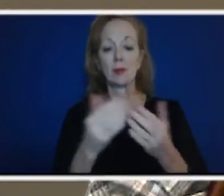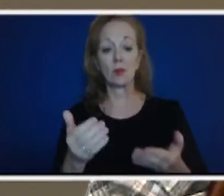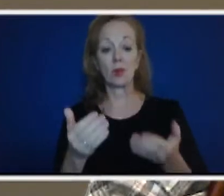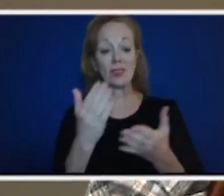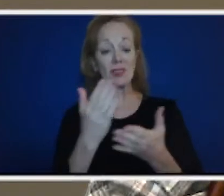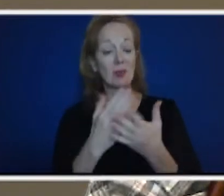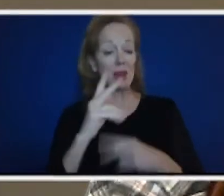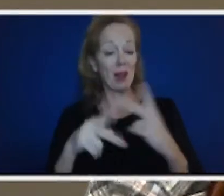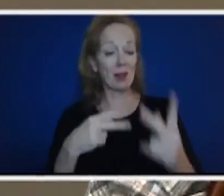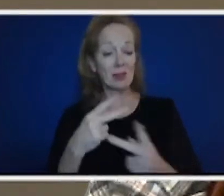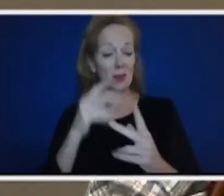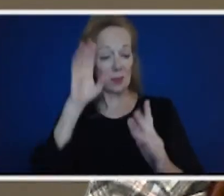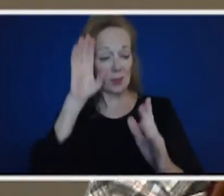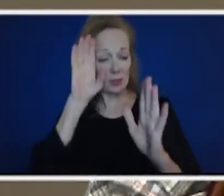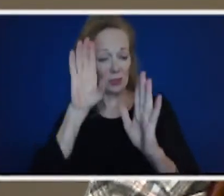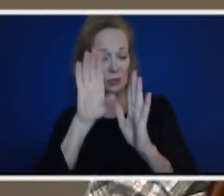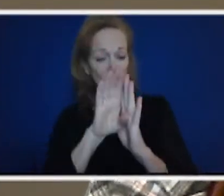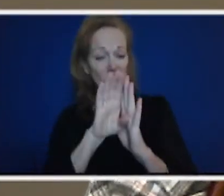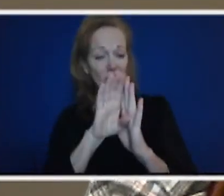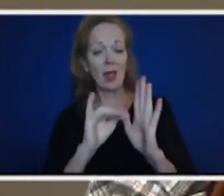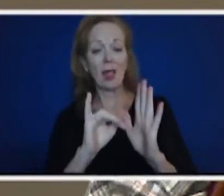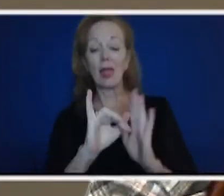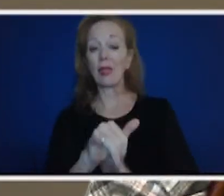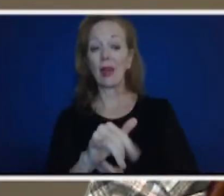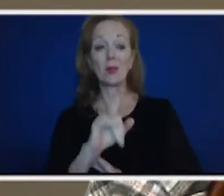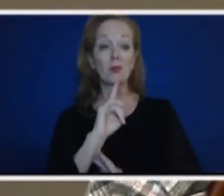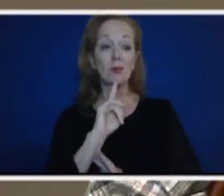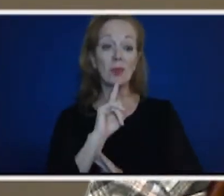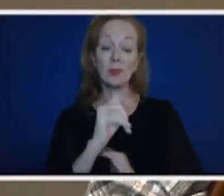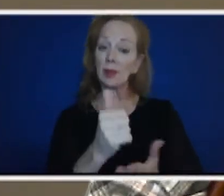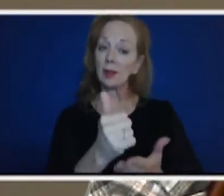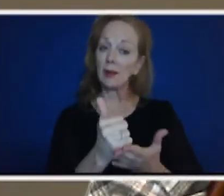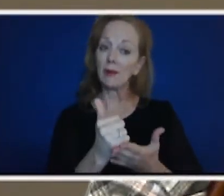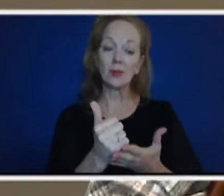of pictures, that would certainly be very helpful.